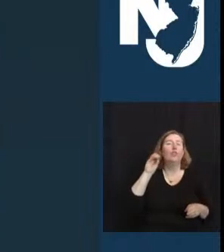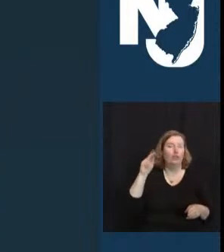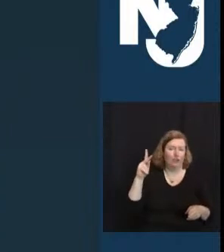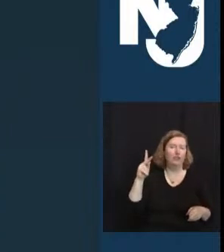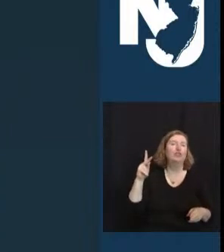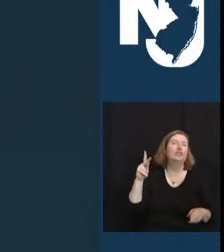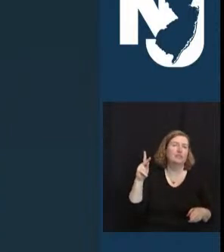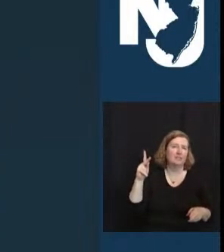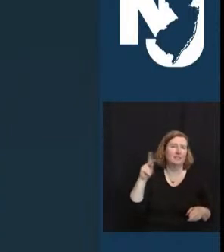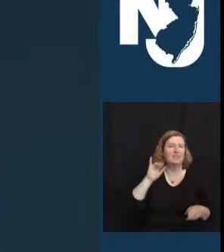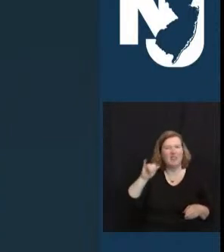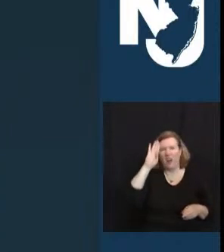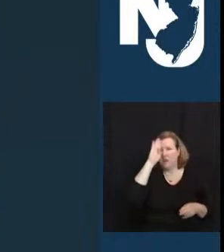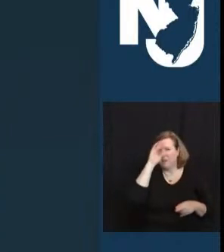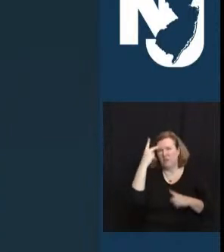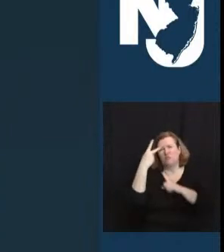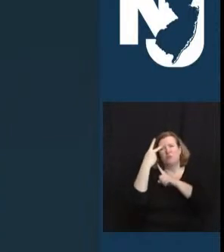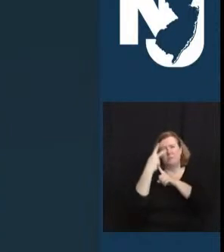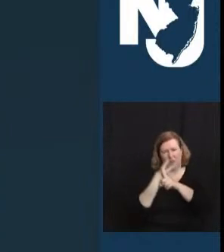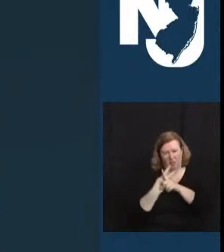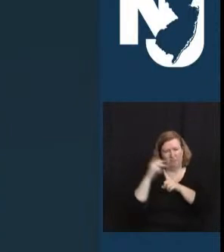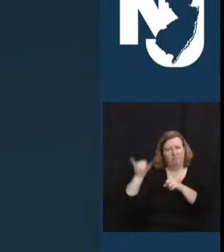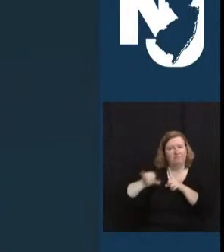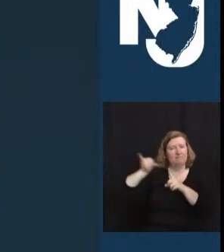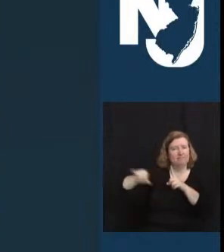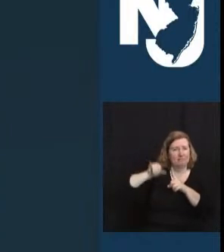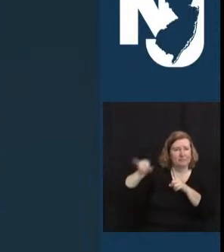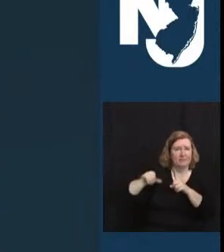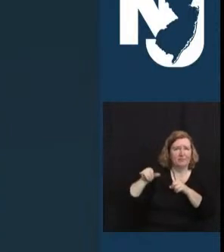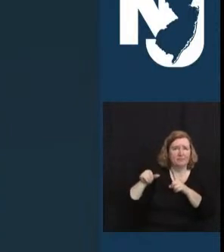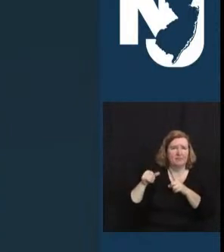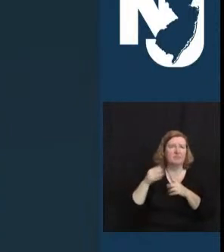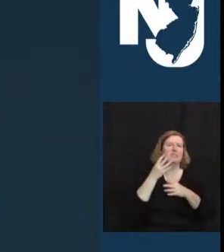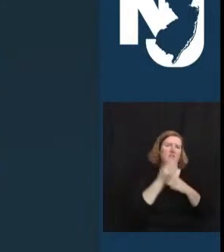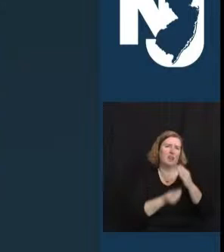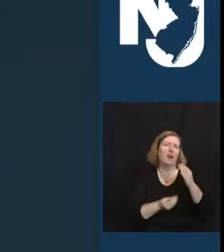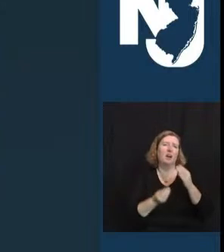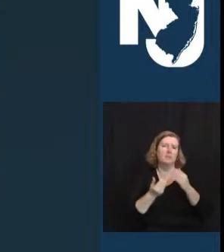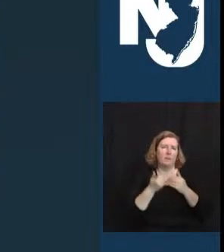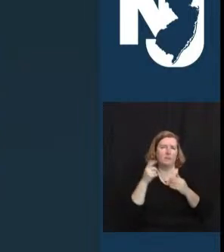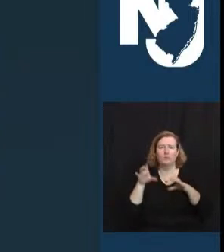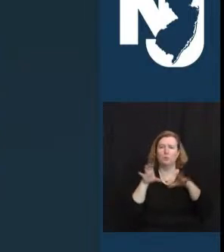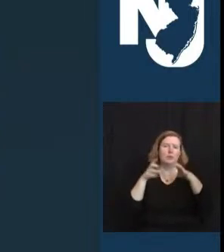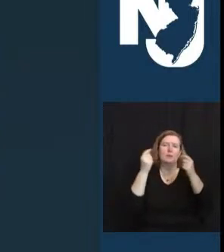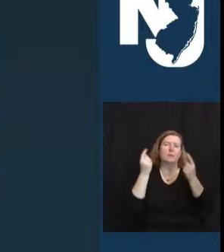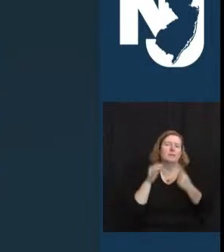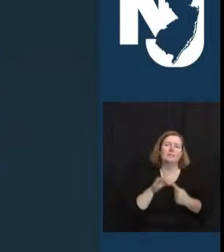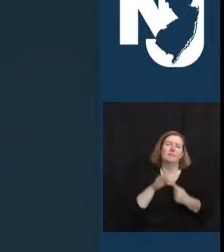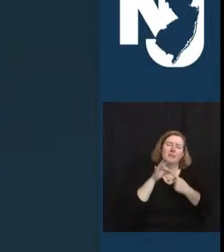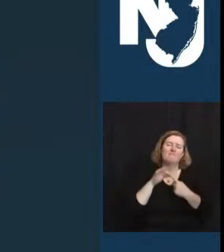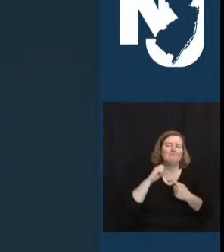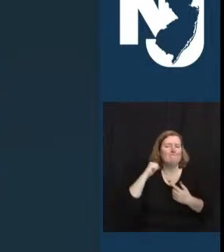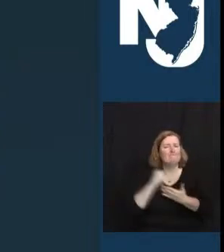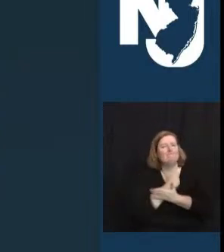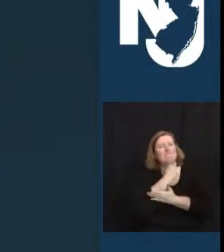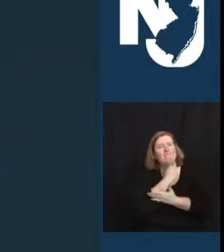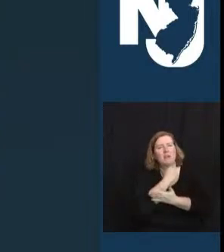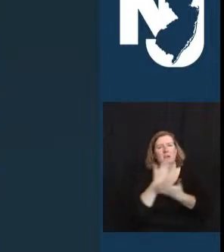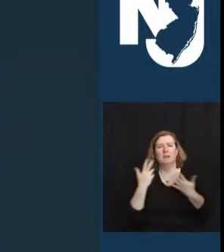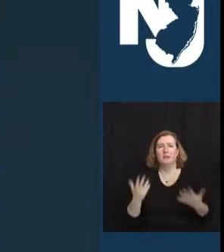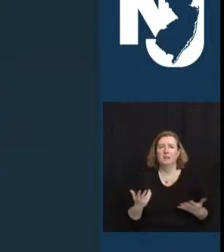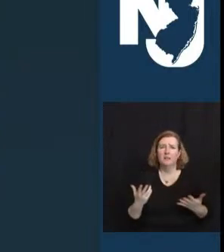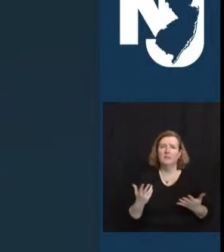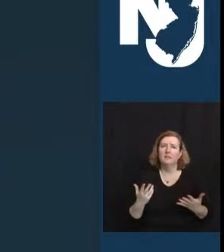patient. And she died before she could, and Marguerite asked me as a favor in her sister's memory if I could give them a shout